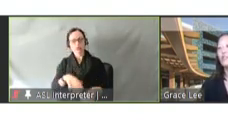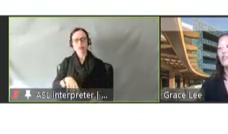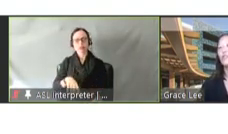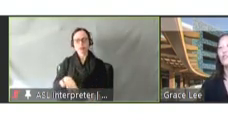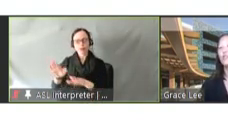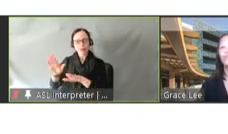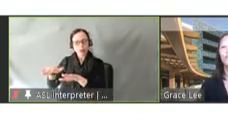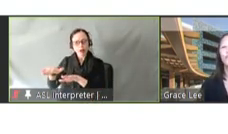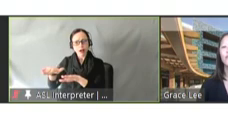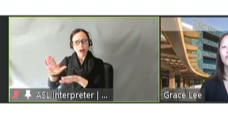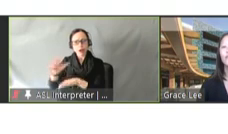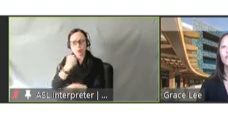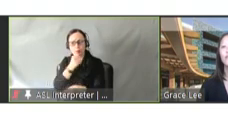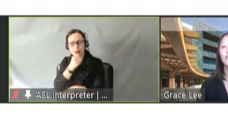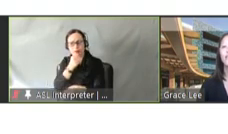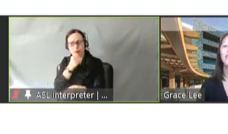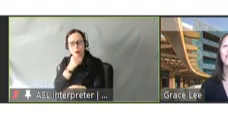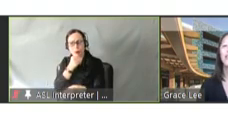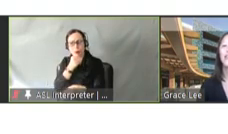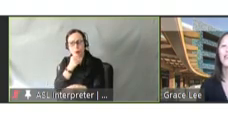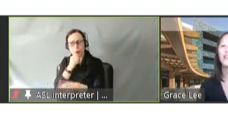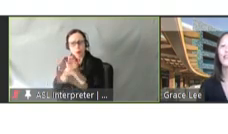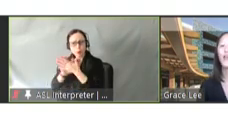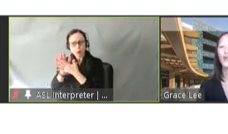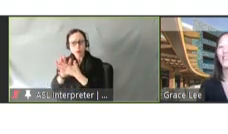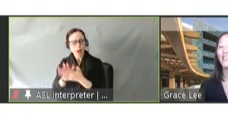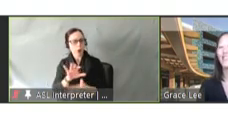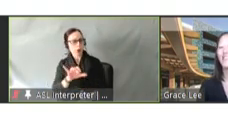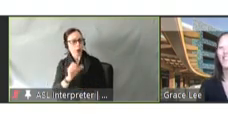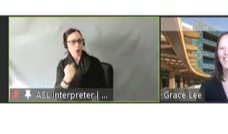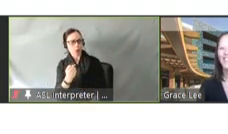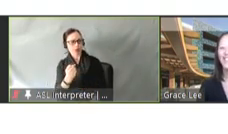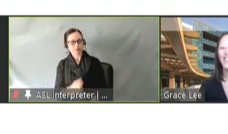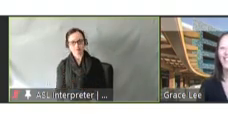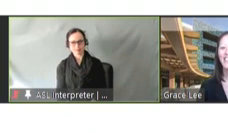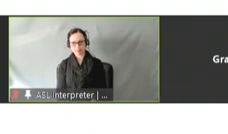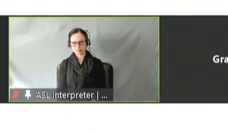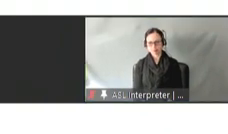100,000. Grace, we lost the microphone, I think. Okay, hold on.